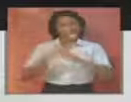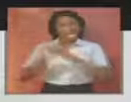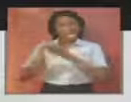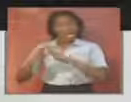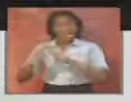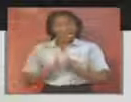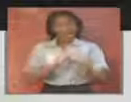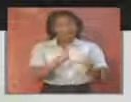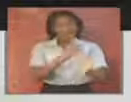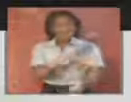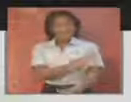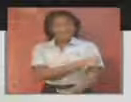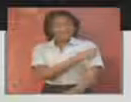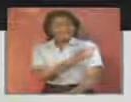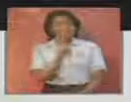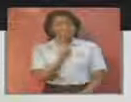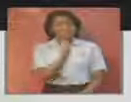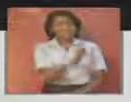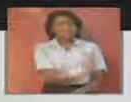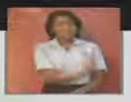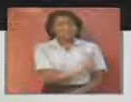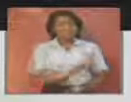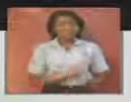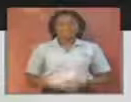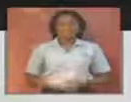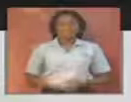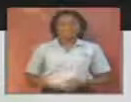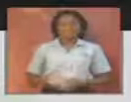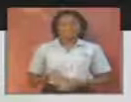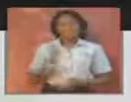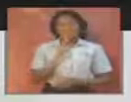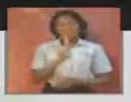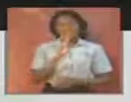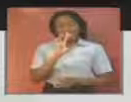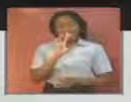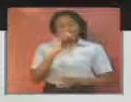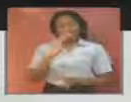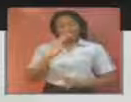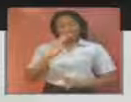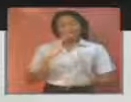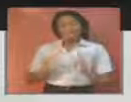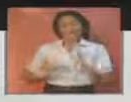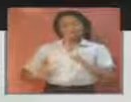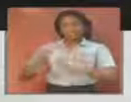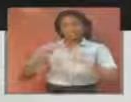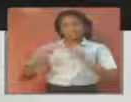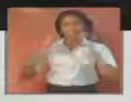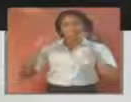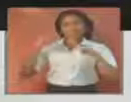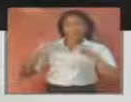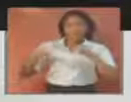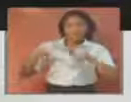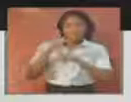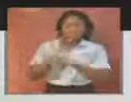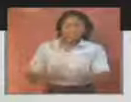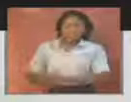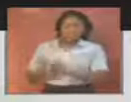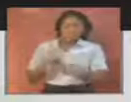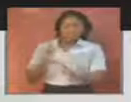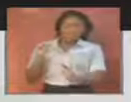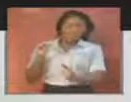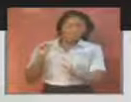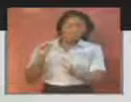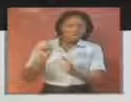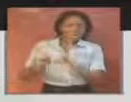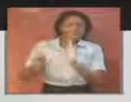2. In the step-down facilities, which is 164, they are broken down into Claxton Bay Correctional Facility, 2